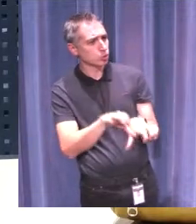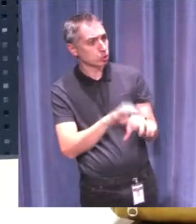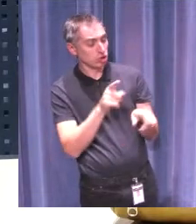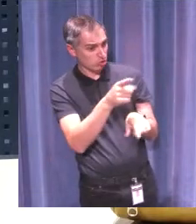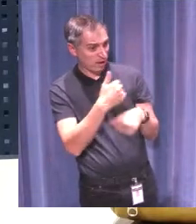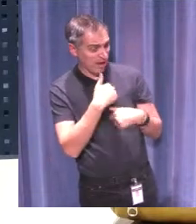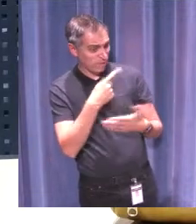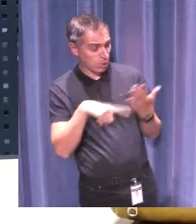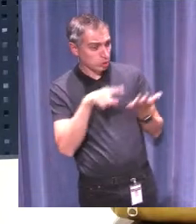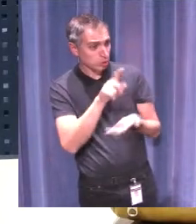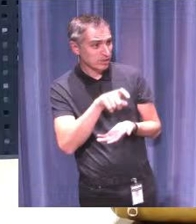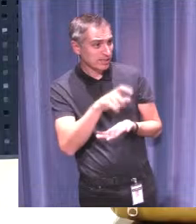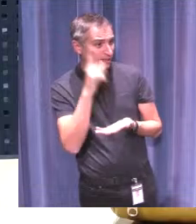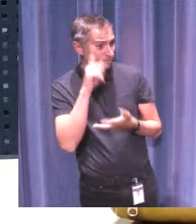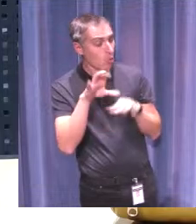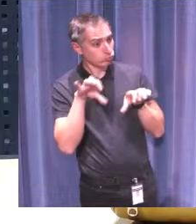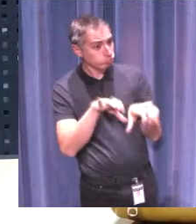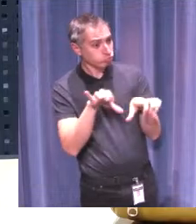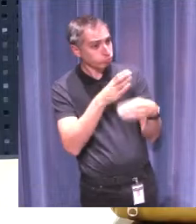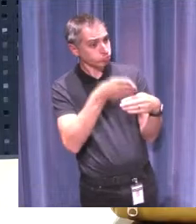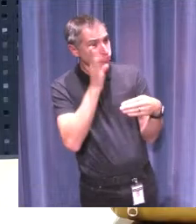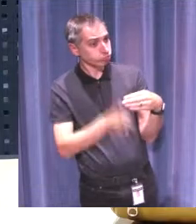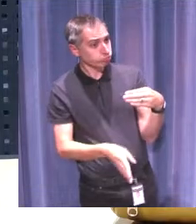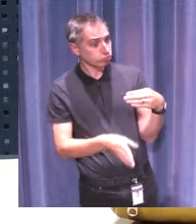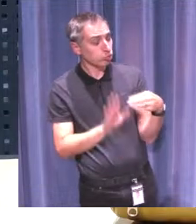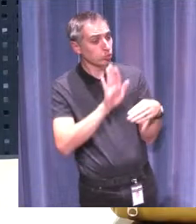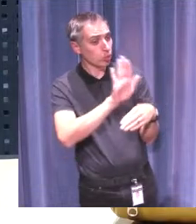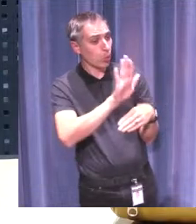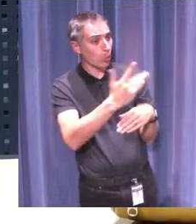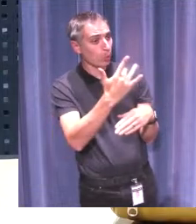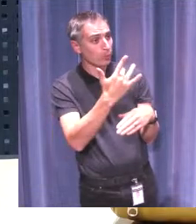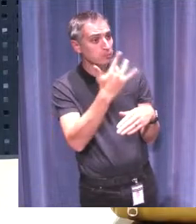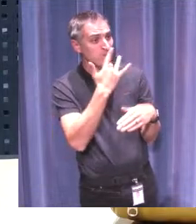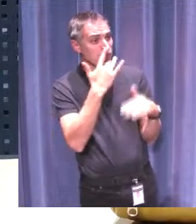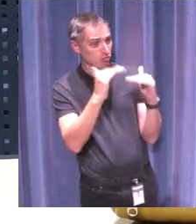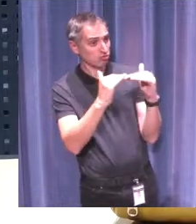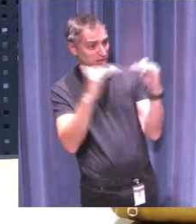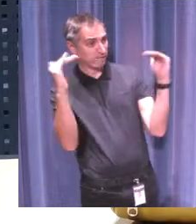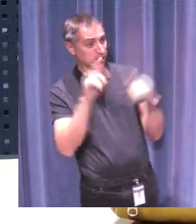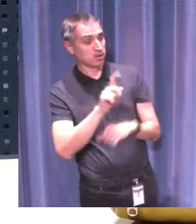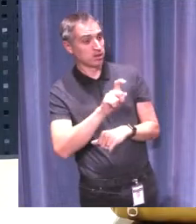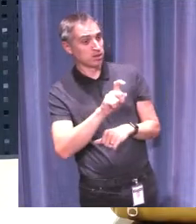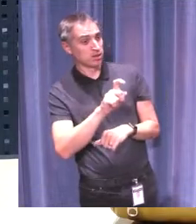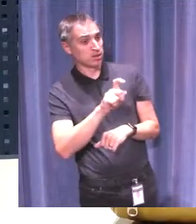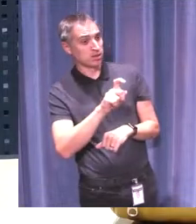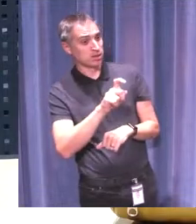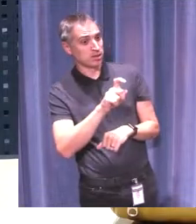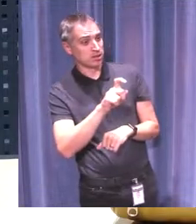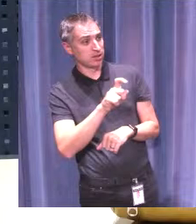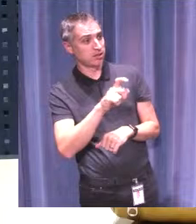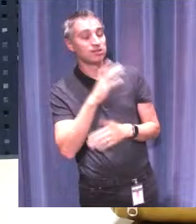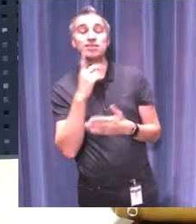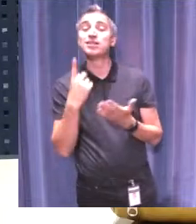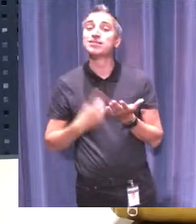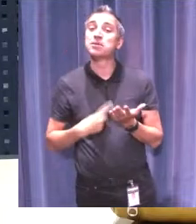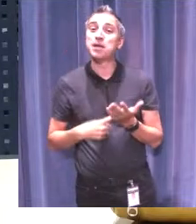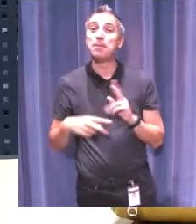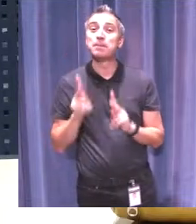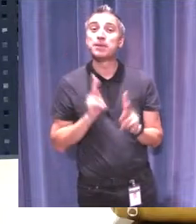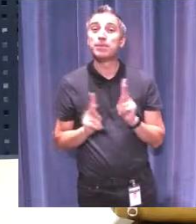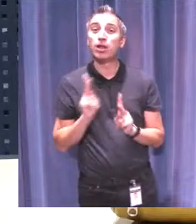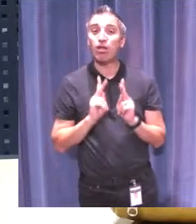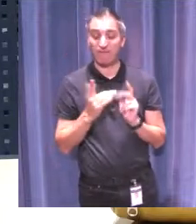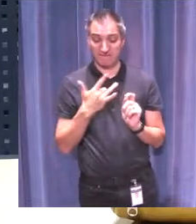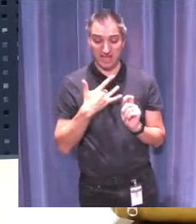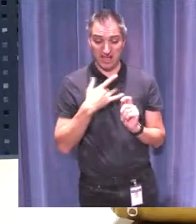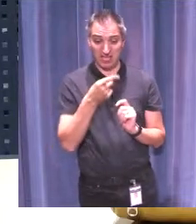what you need to perform this at the level you would like to? Because sometimes people are put in a